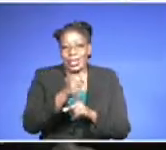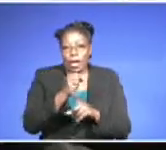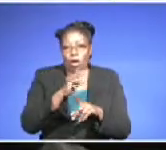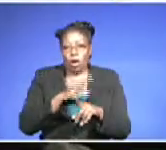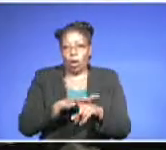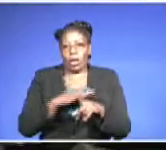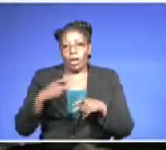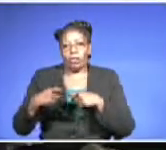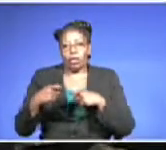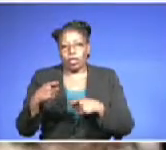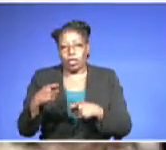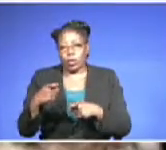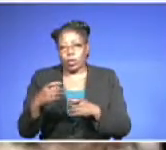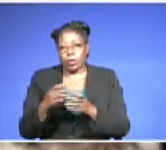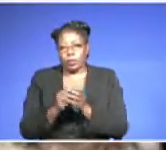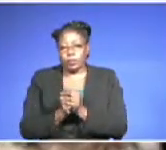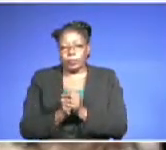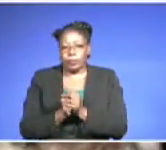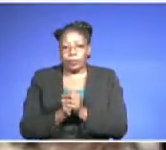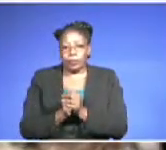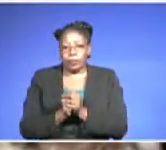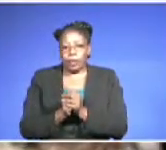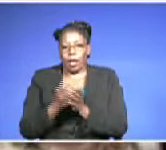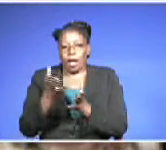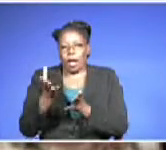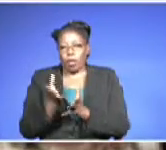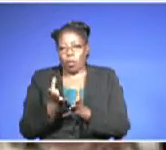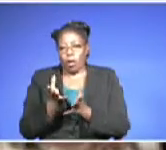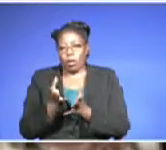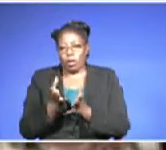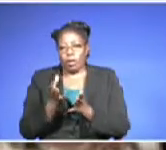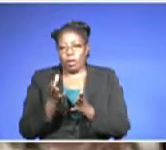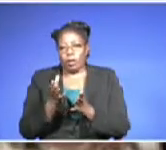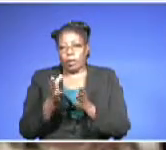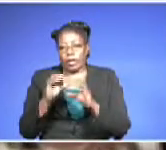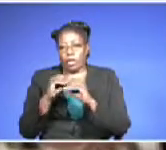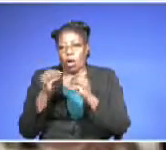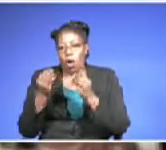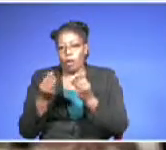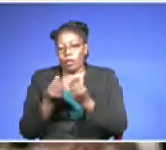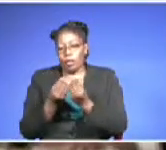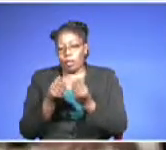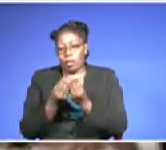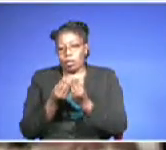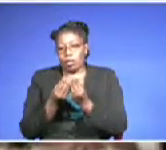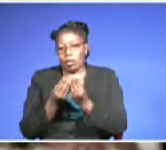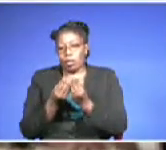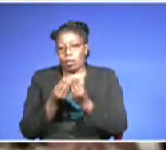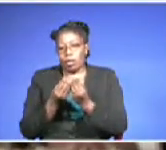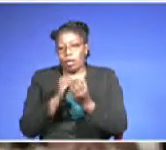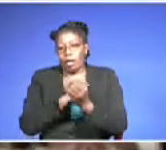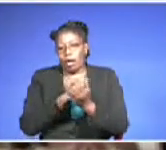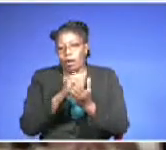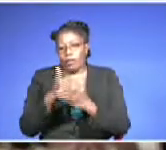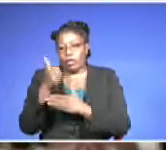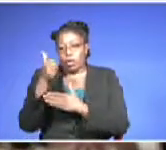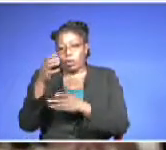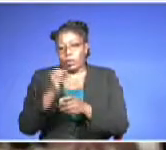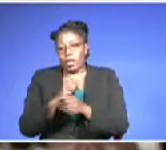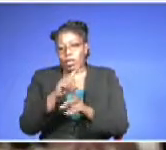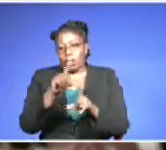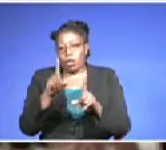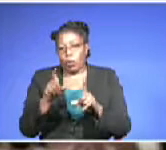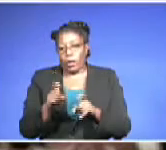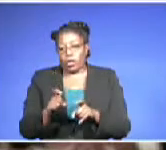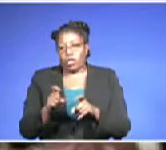prosecutor. I wish to reemphasize that the Office of the Attorney General takes the question of the